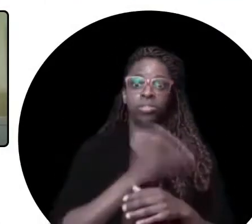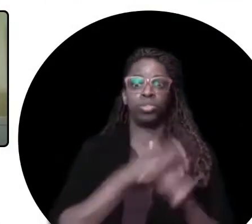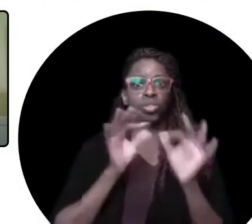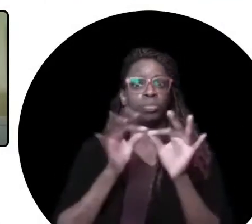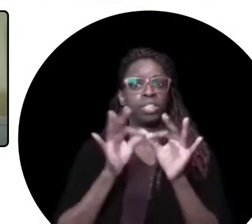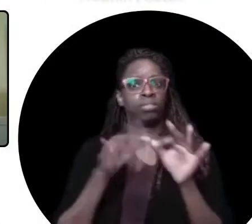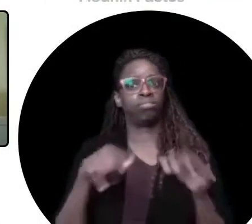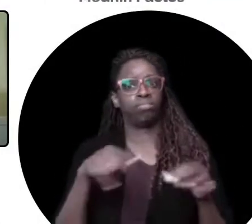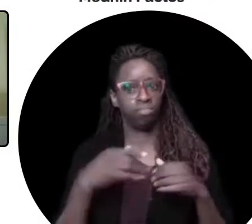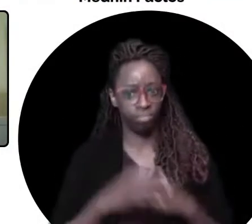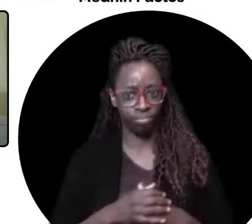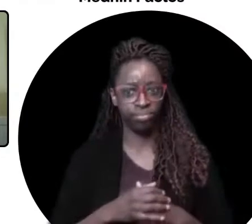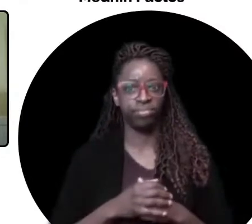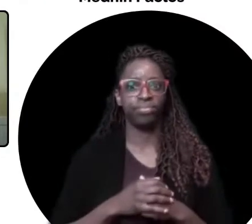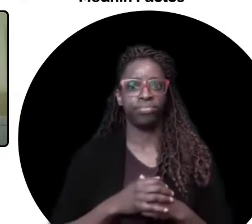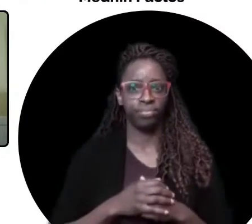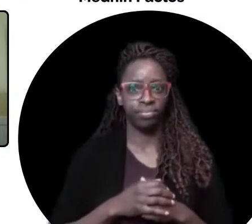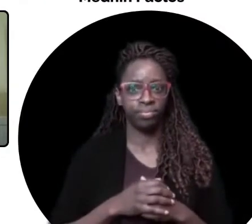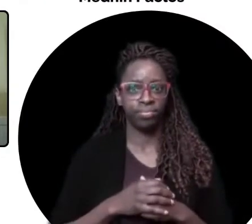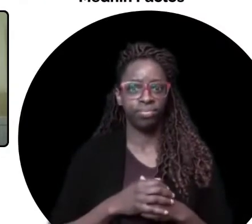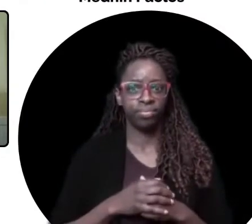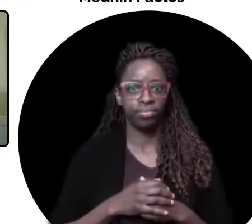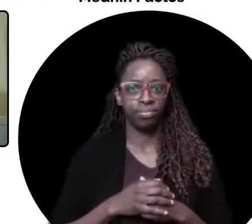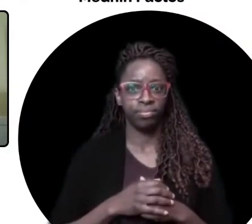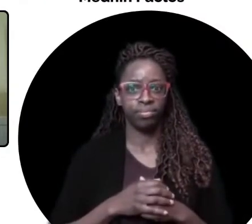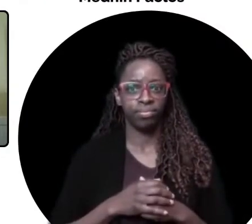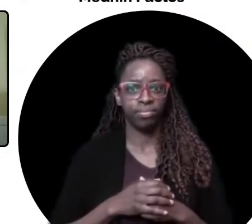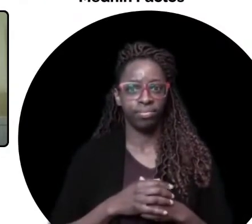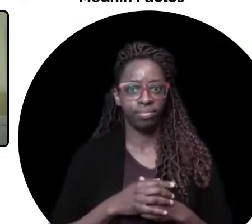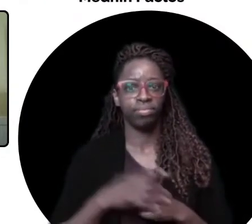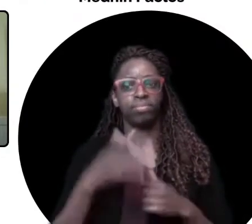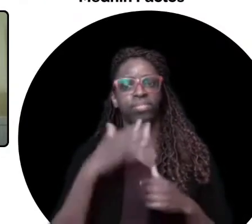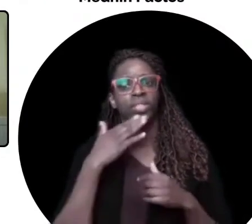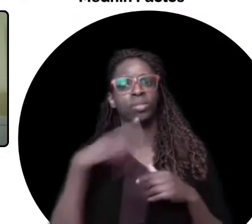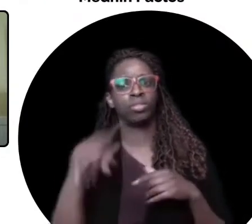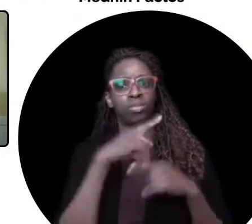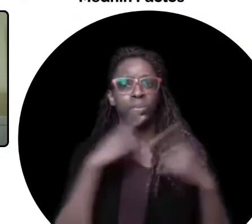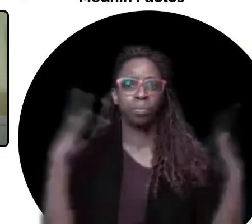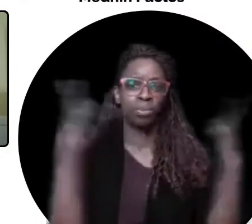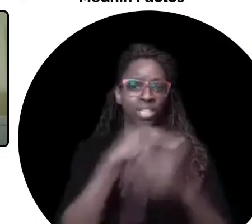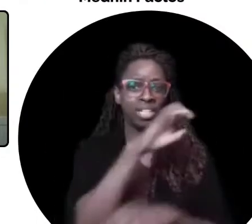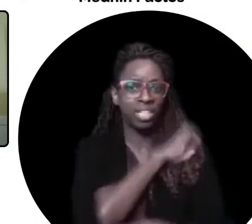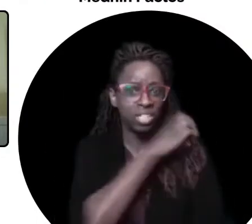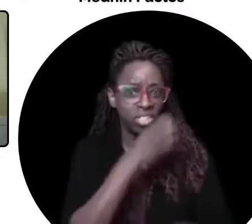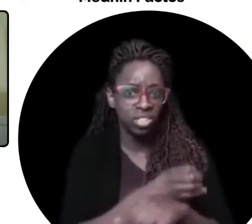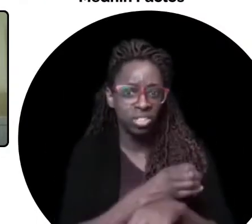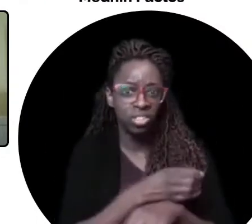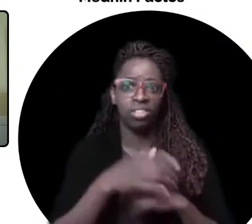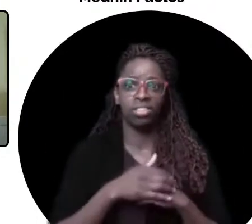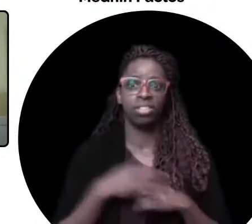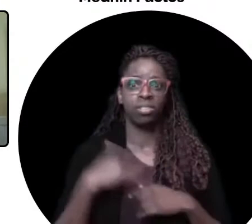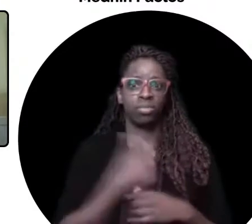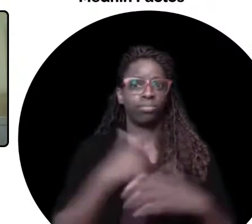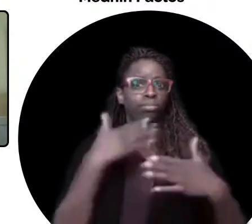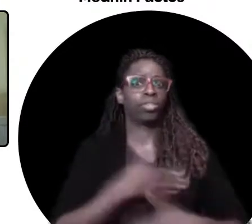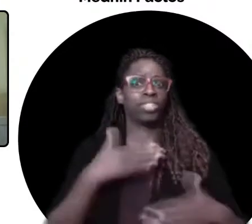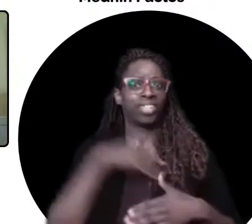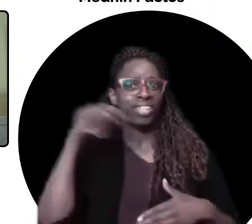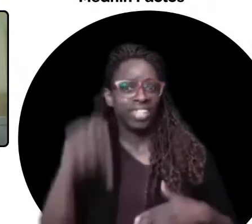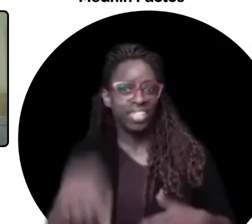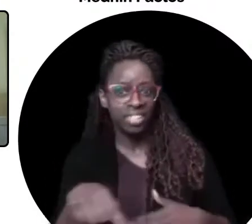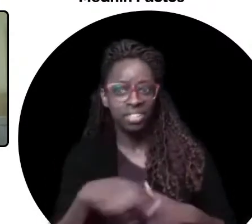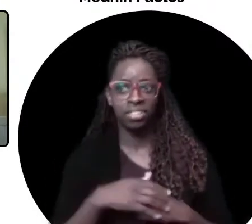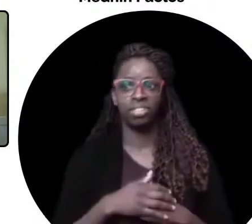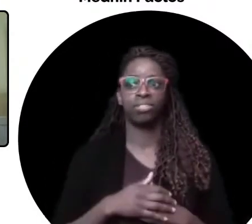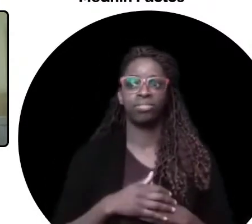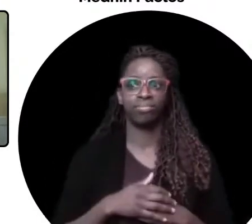energy. And two, we just appreciate this and appreciate the opportunity for as many people to be a part of